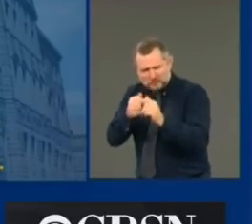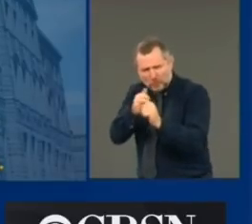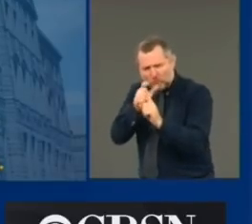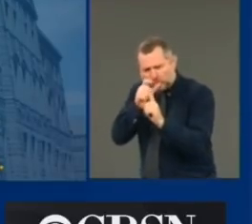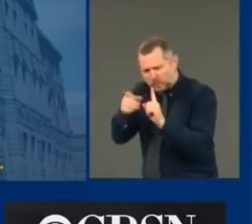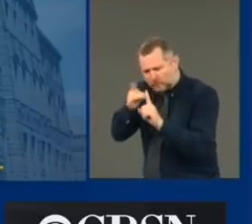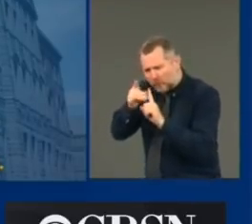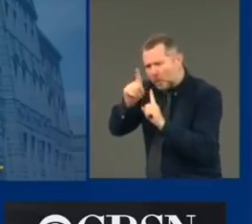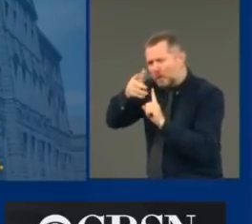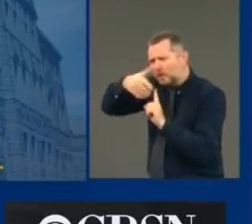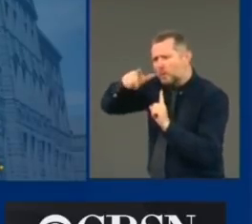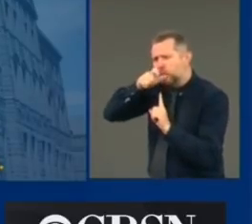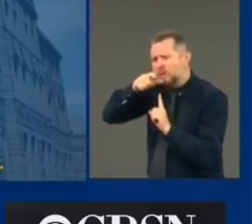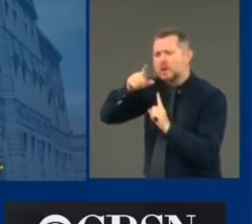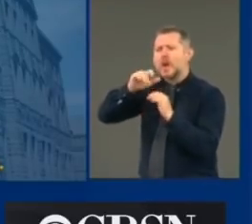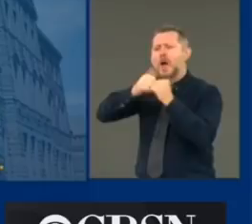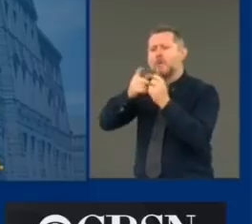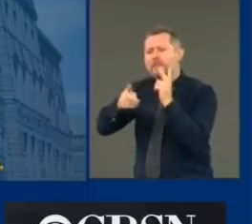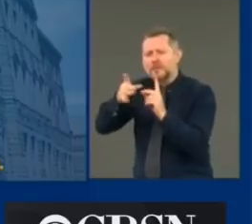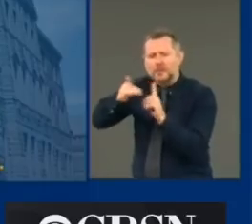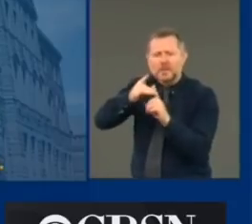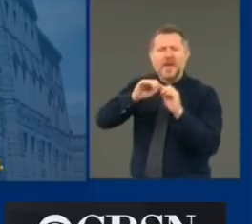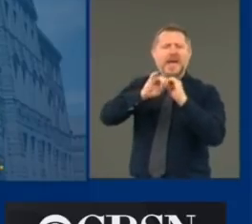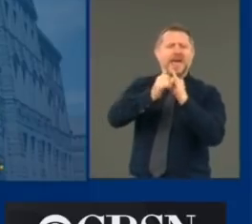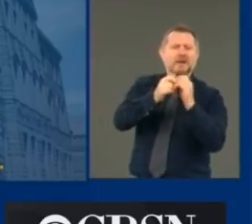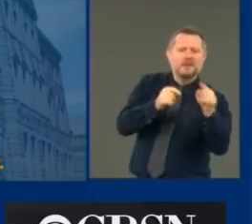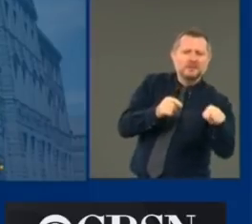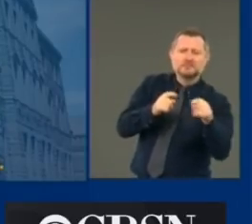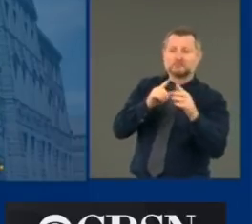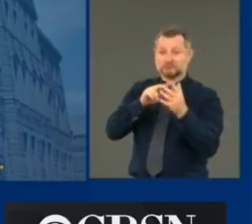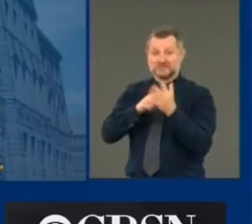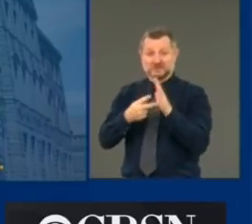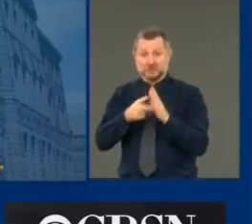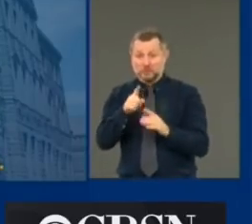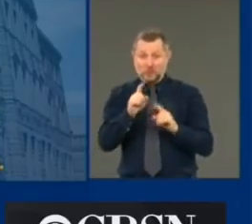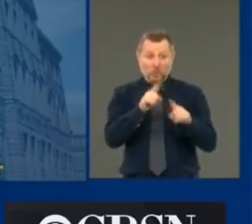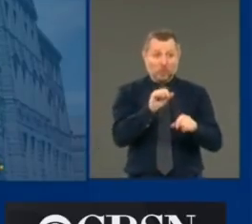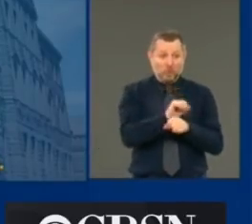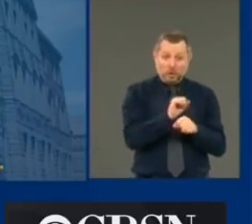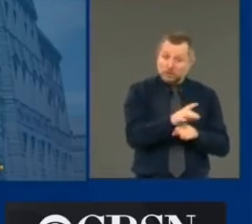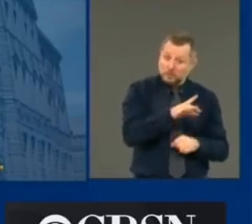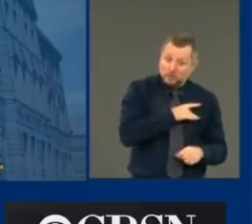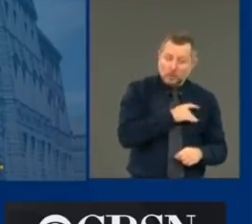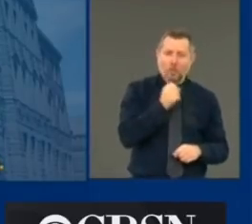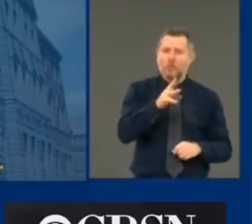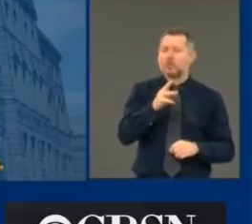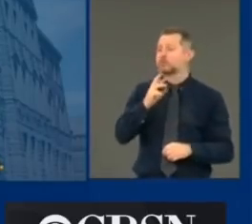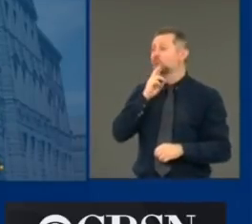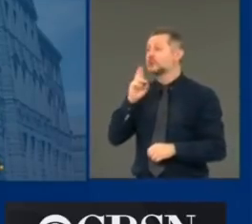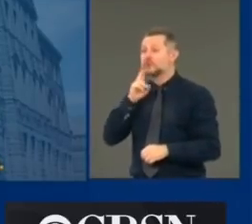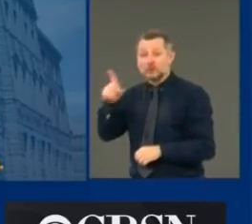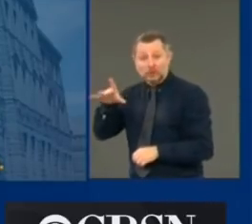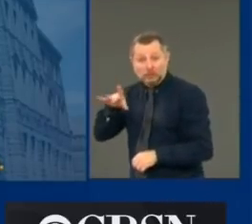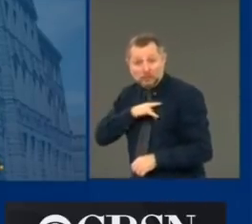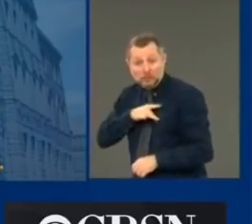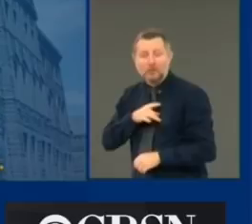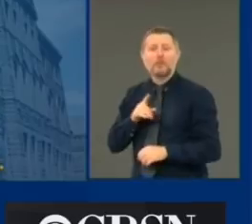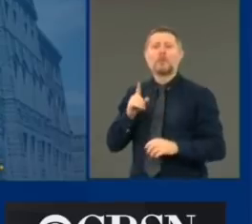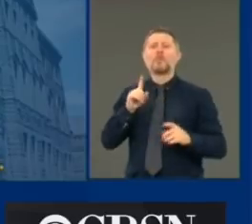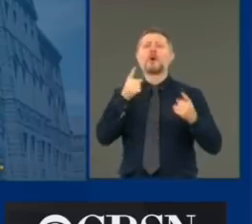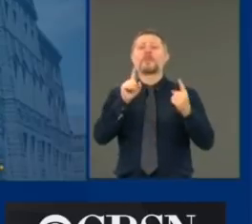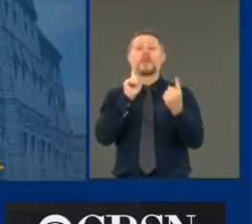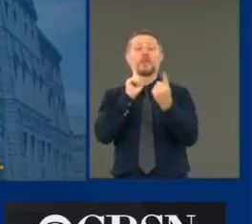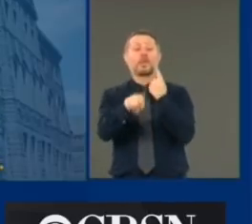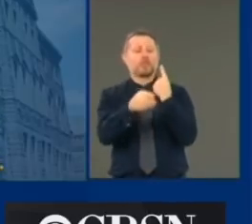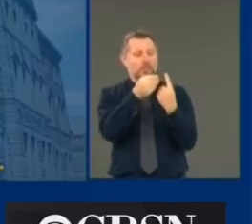people getting the virus? Are they getting it at work? Are they getting it at a restaurant? Are they getting it on the street corner? Are